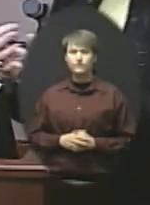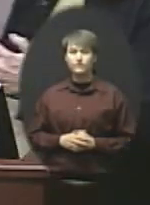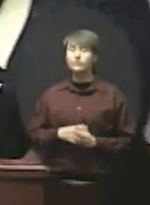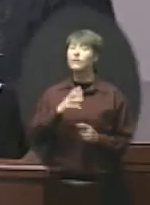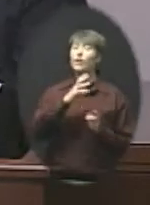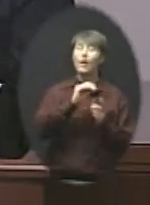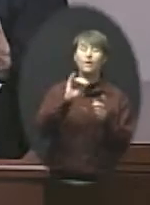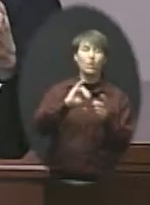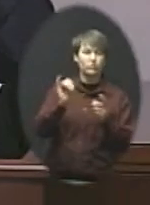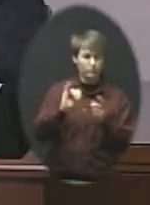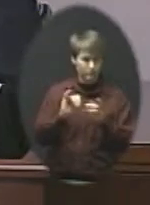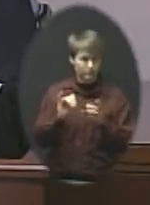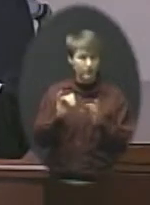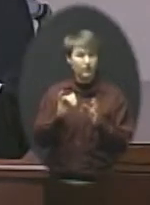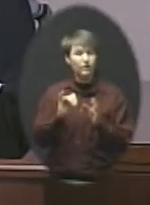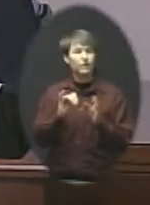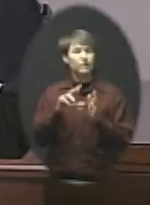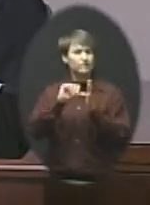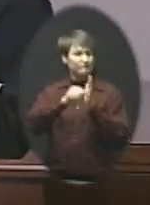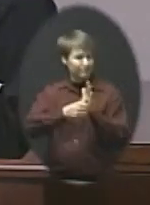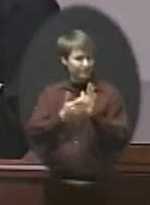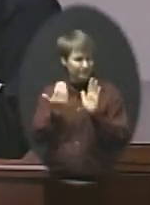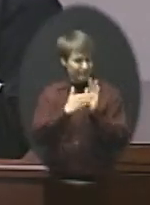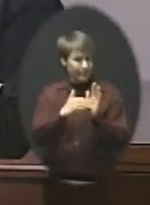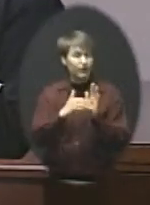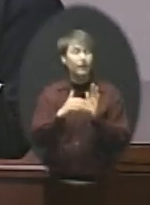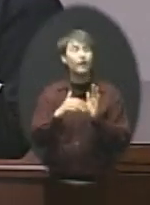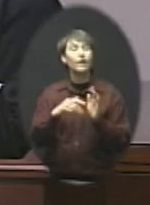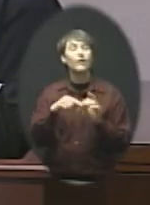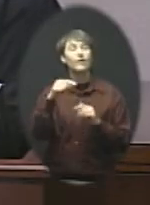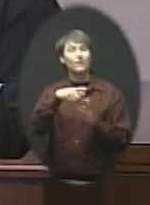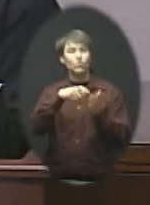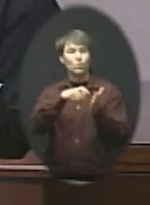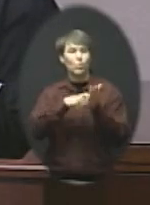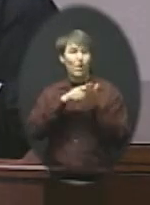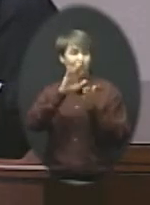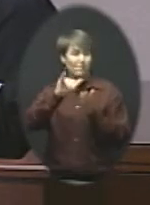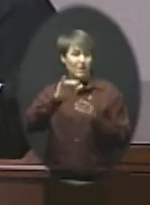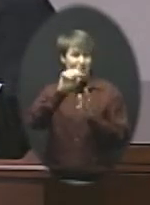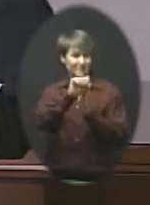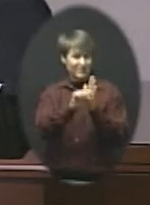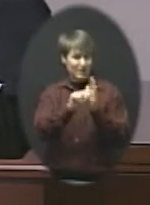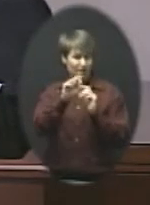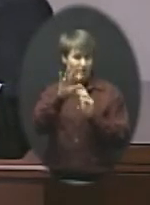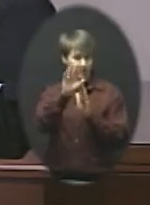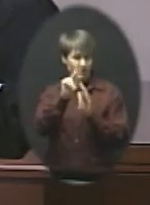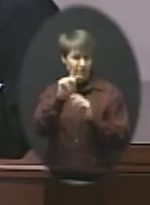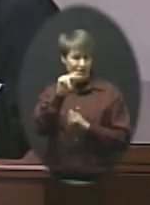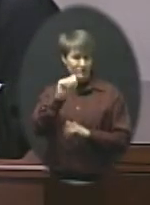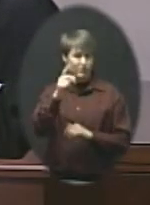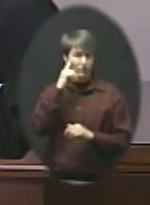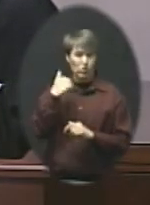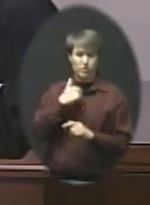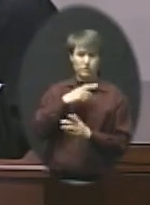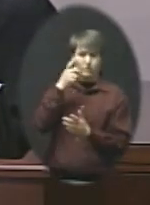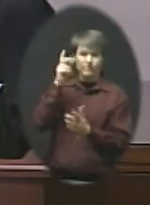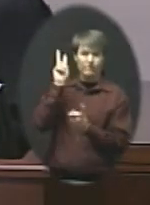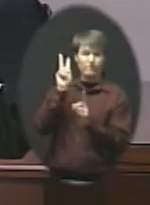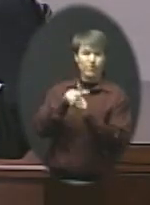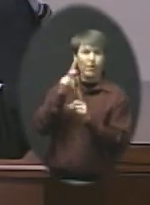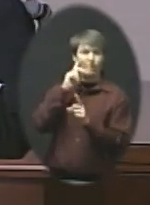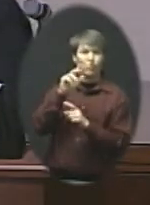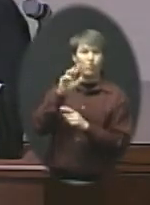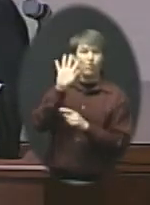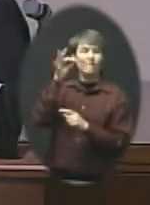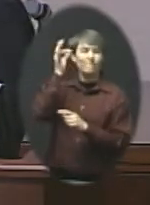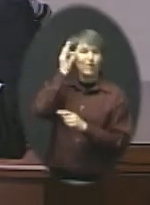And just to reiterate, this is required by the state of Kansas in order to file for E-rate funding, which is a federal